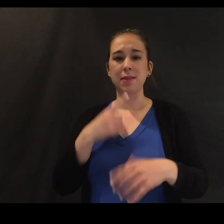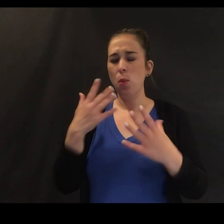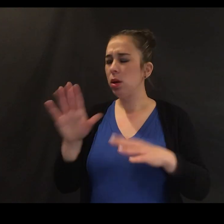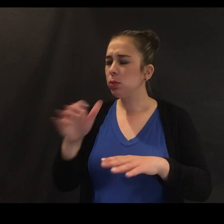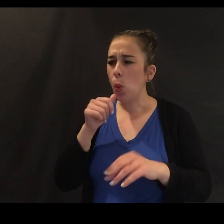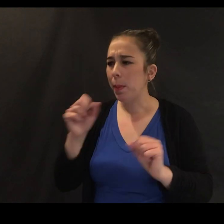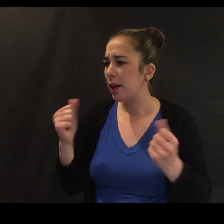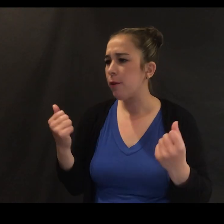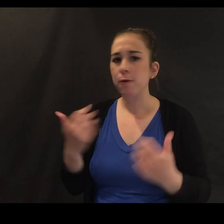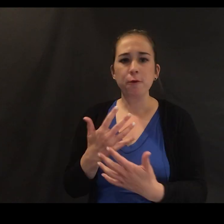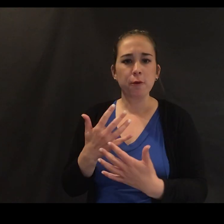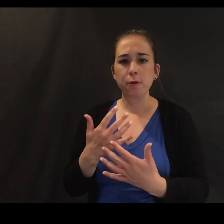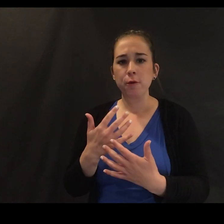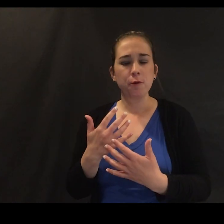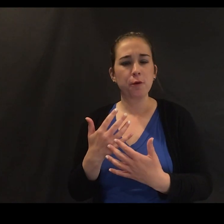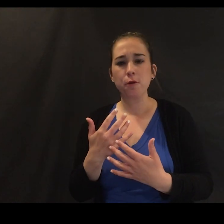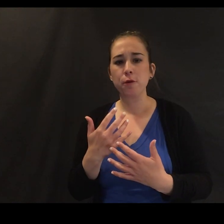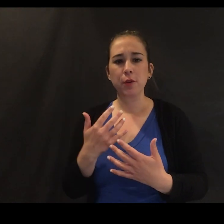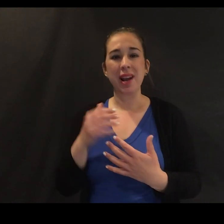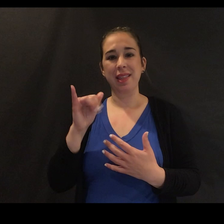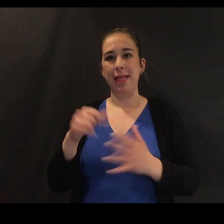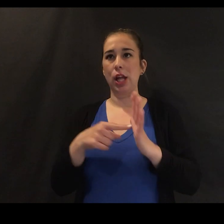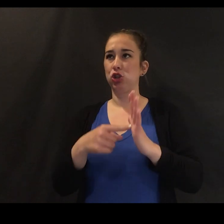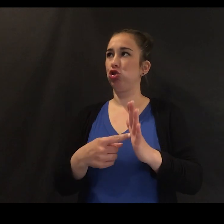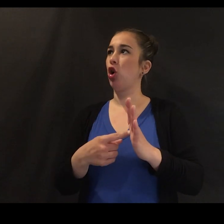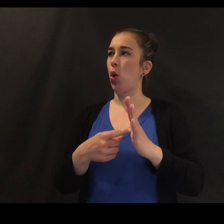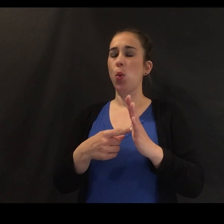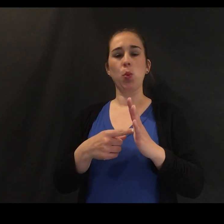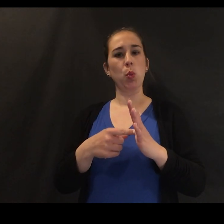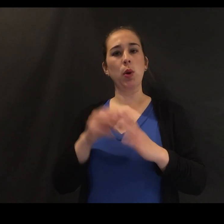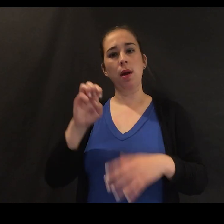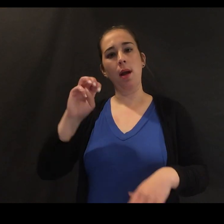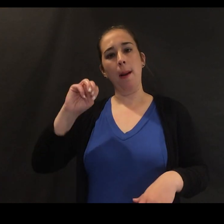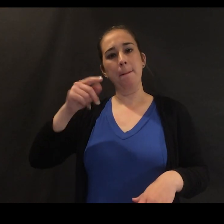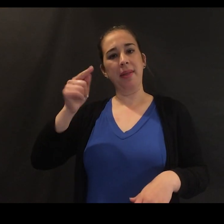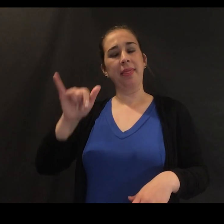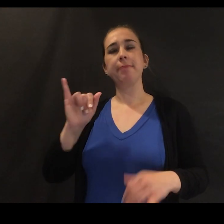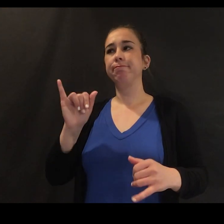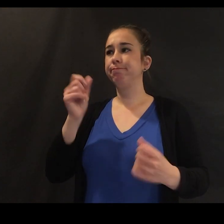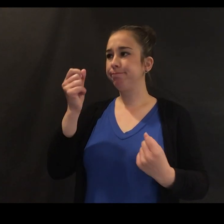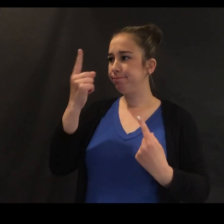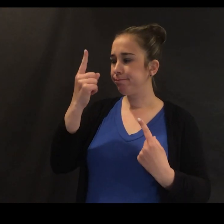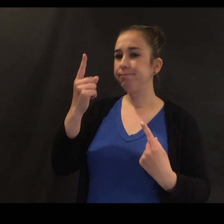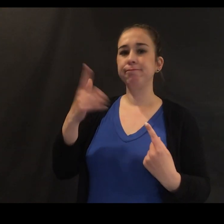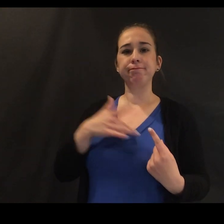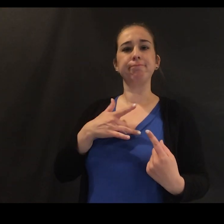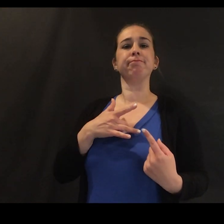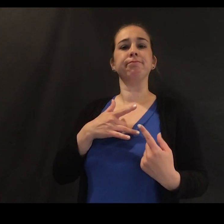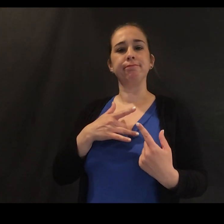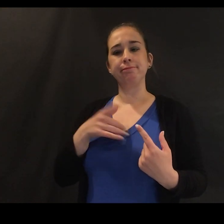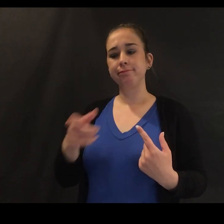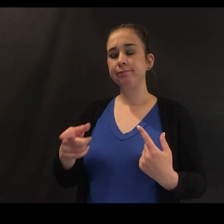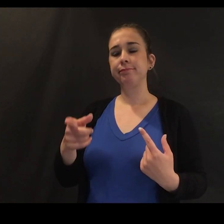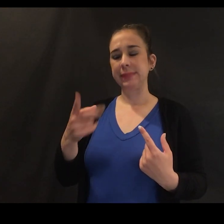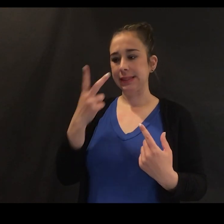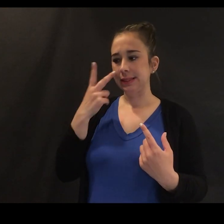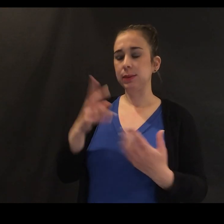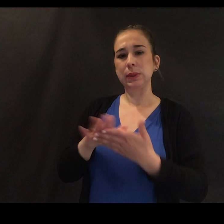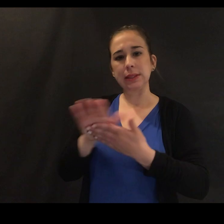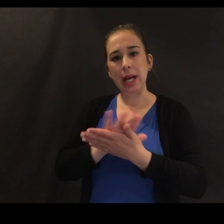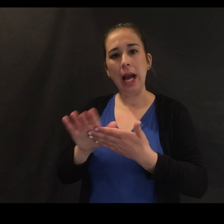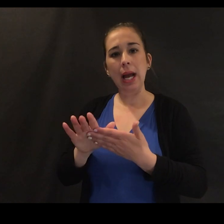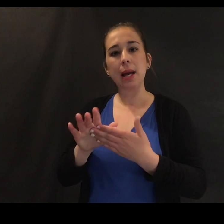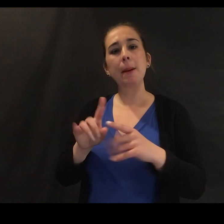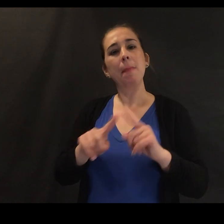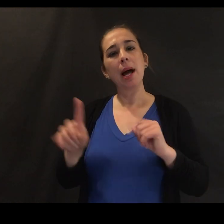which actually is very empathetic. He identified with what Mephibosheth was feeling. He was very compassionate. He was very kind. But also he